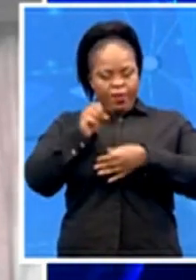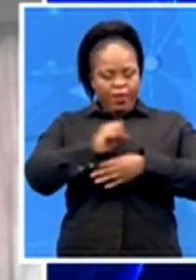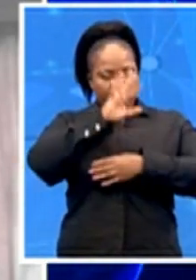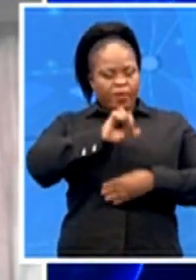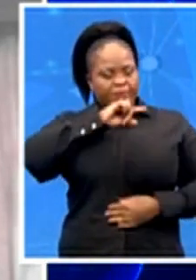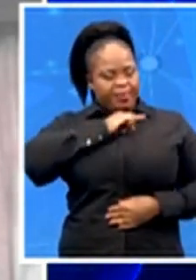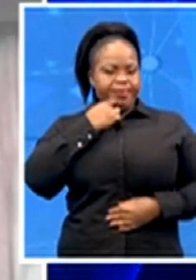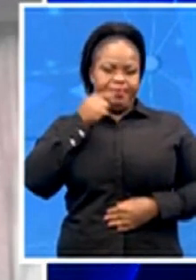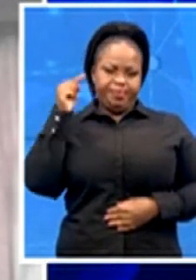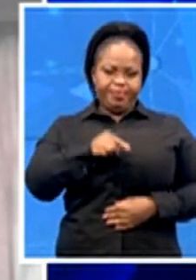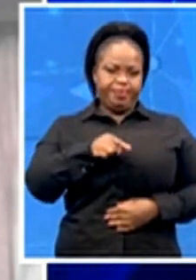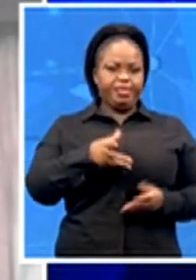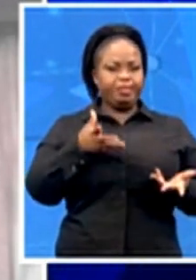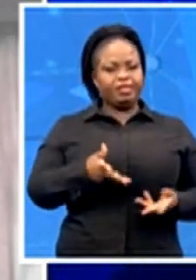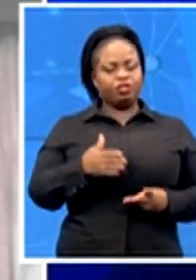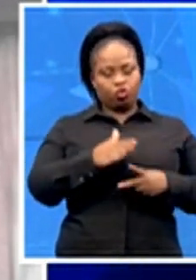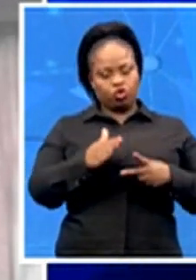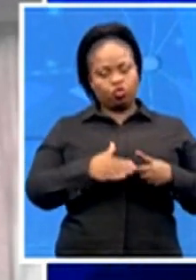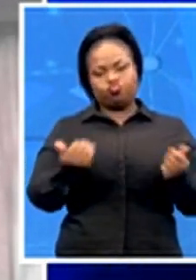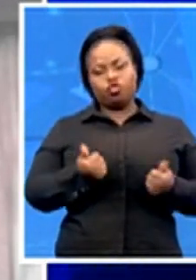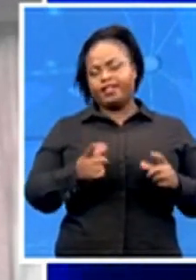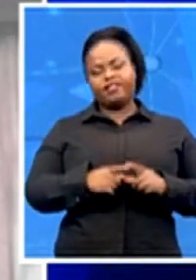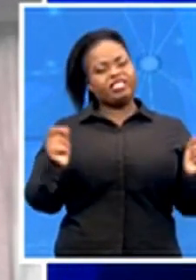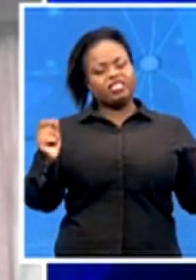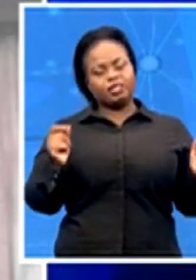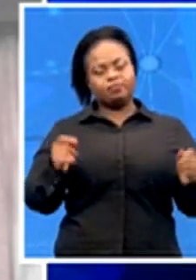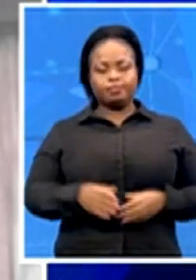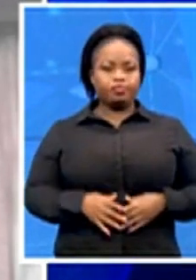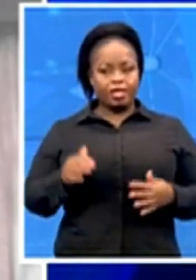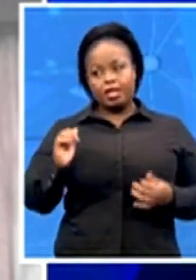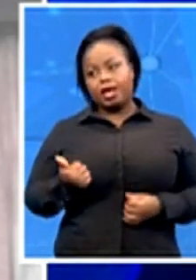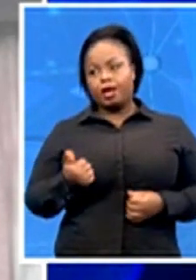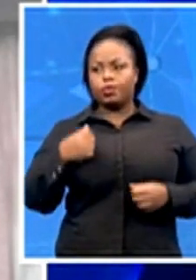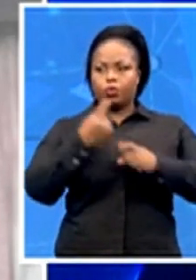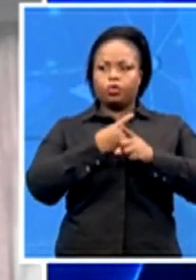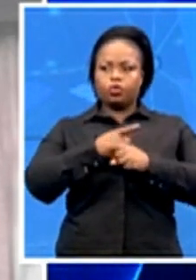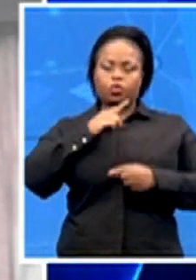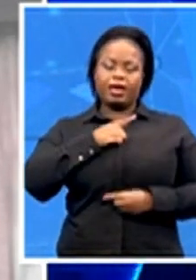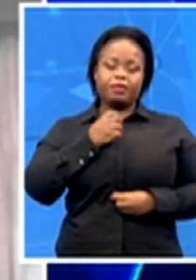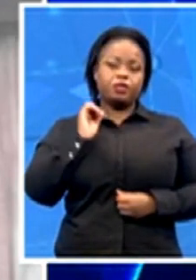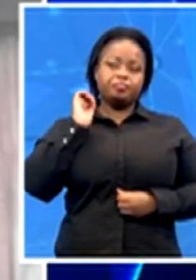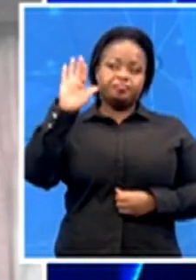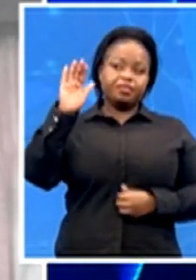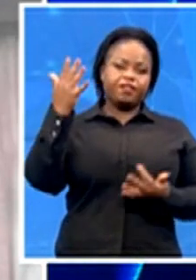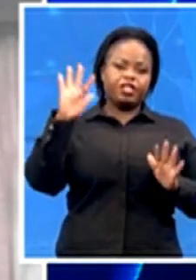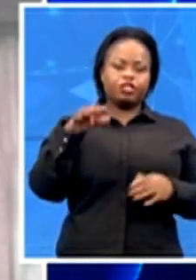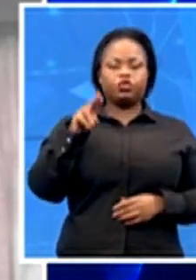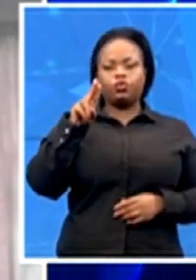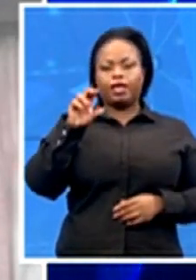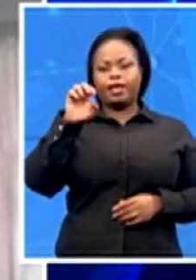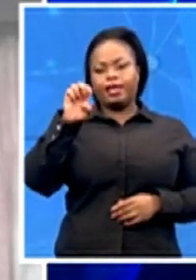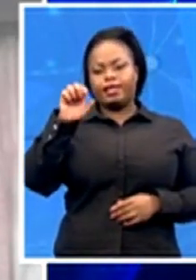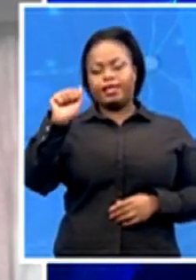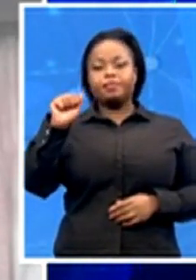been compiled with, and we've actually sent that through to the UAE and India. However, additionally, with the